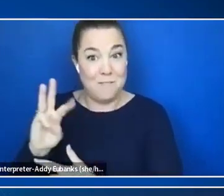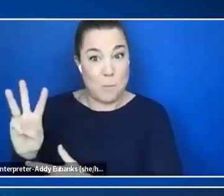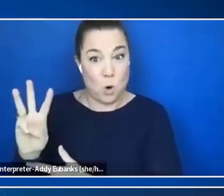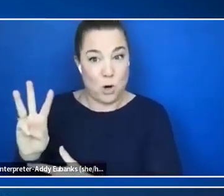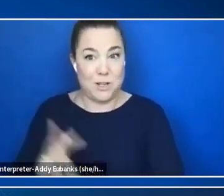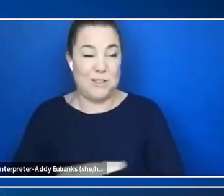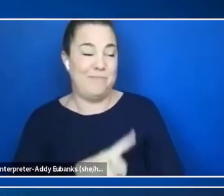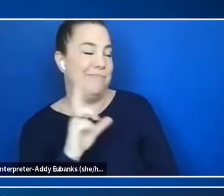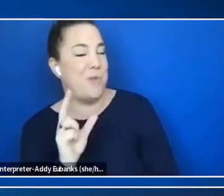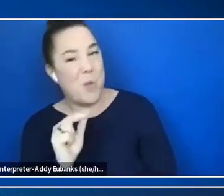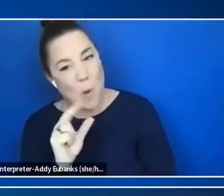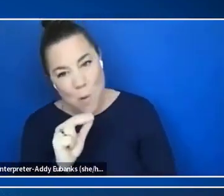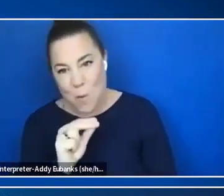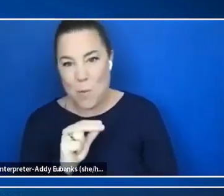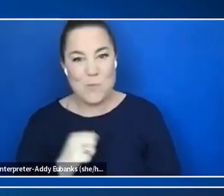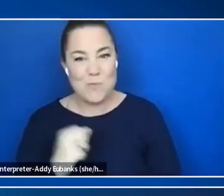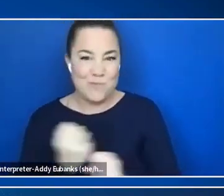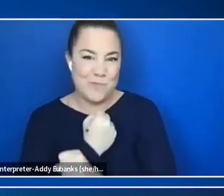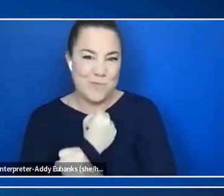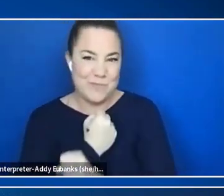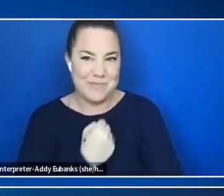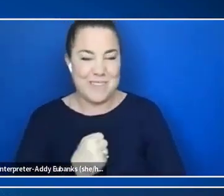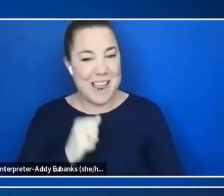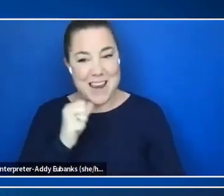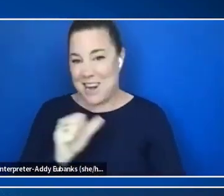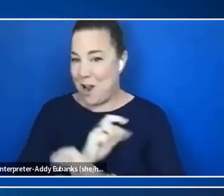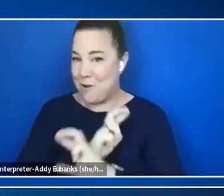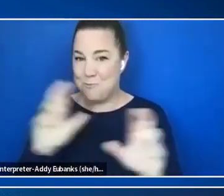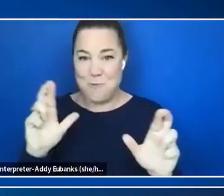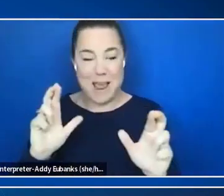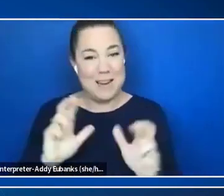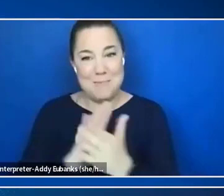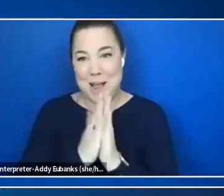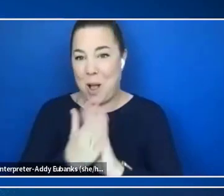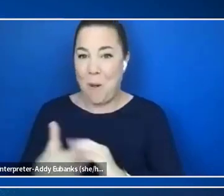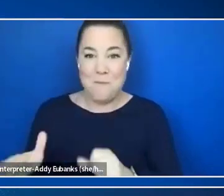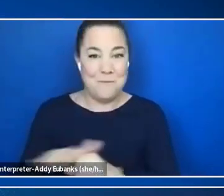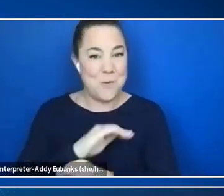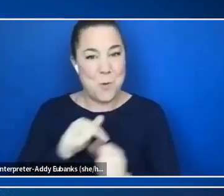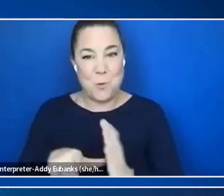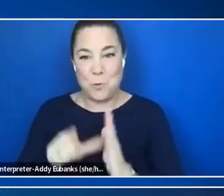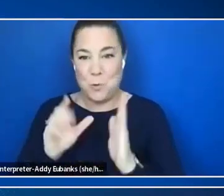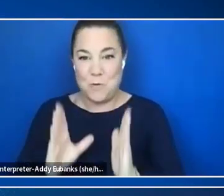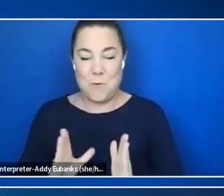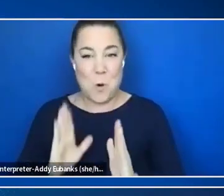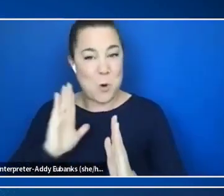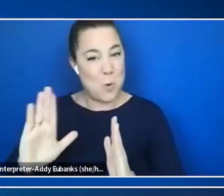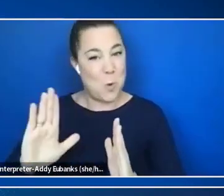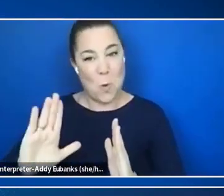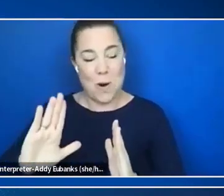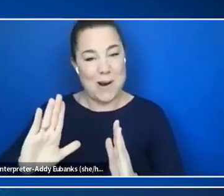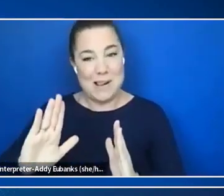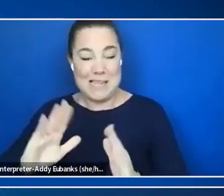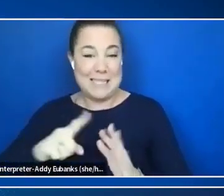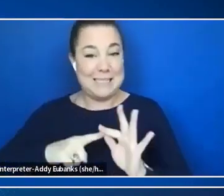big time. We're ready to be a full reviewer. Sorry. You had your special attention. Now you're